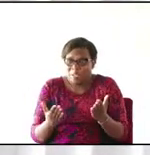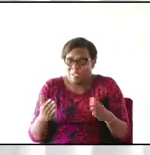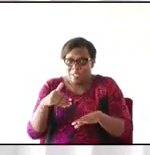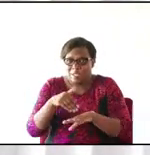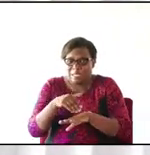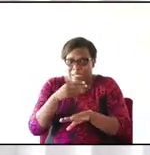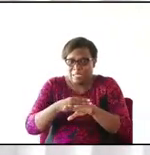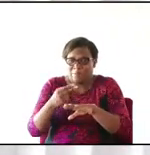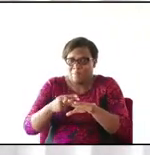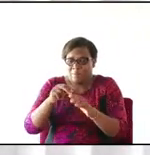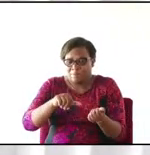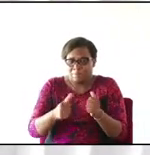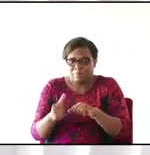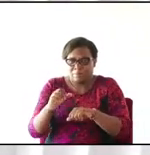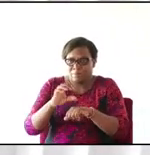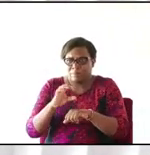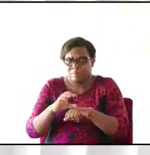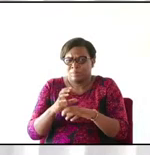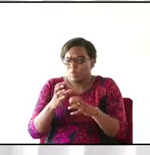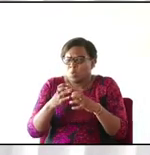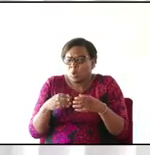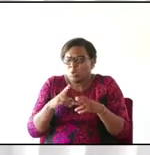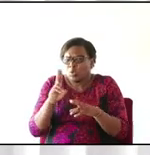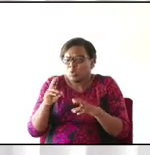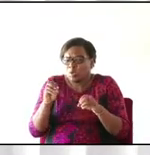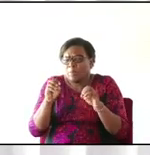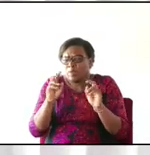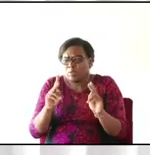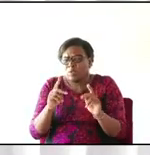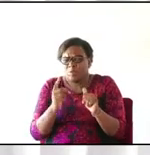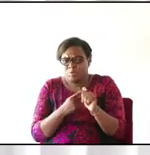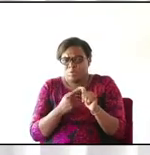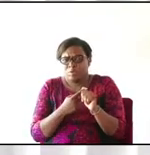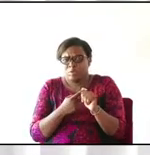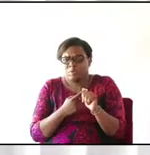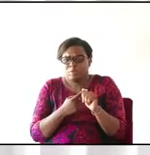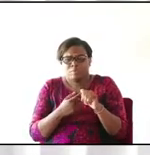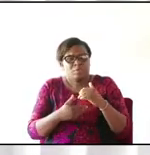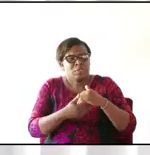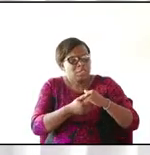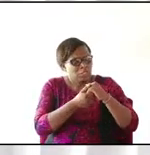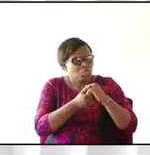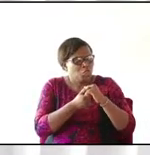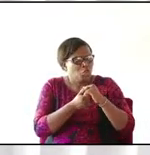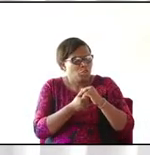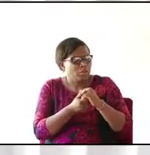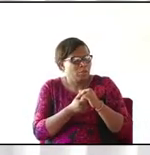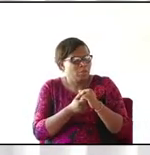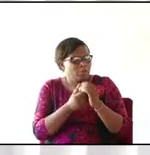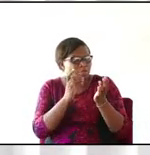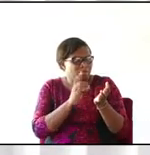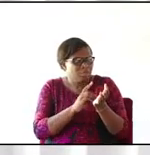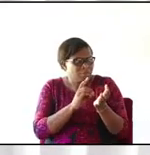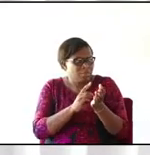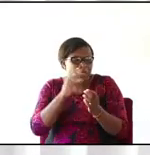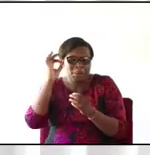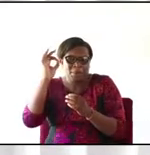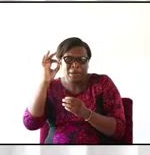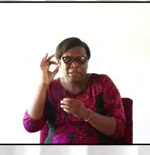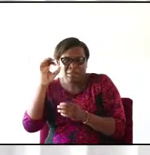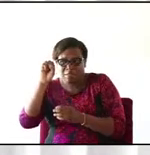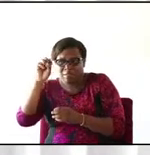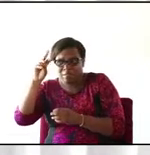Havenhill Baptist Church. I want to use the opportunity, first of all, to greet Reverend Dr. Winston Smith and Mrs.